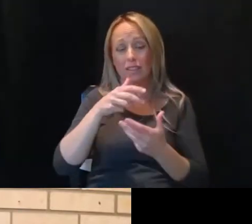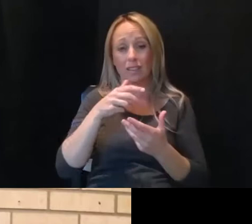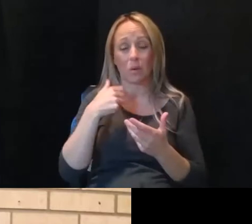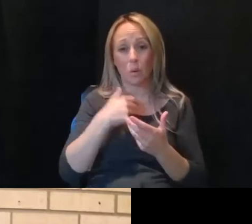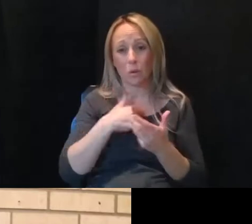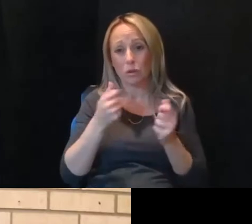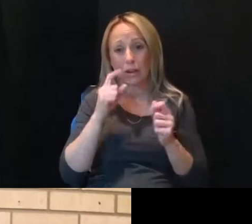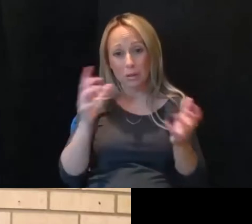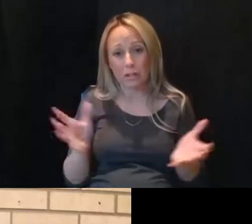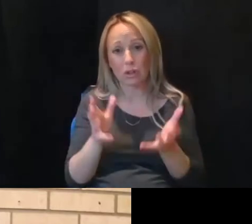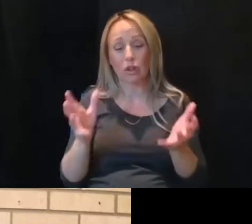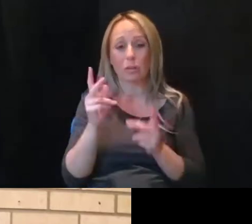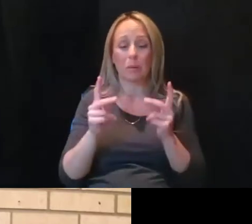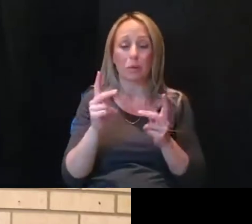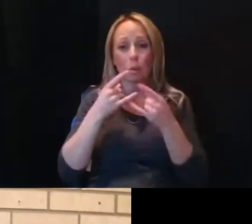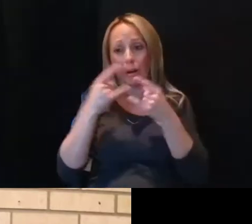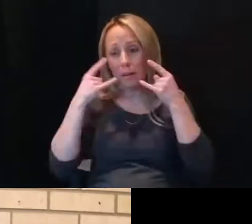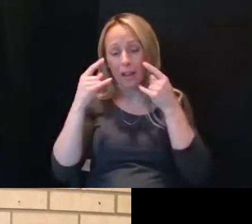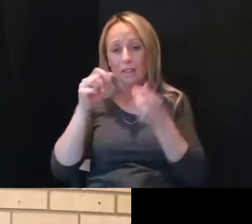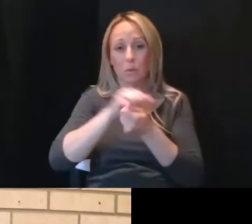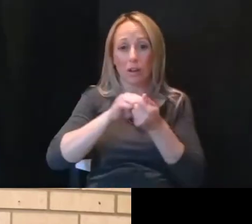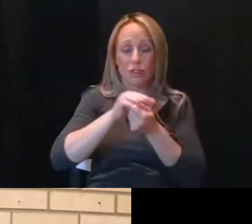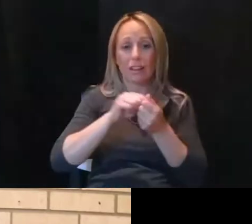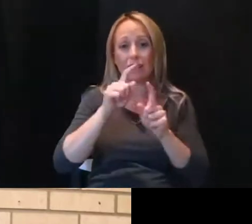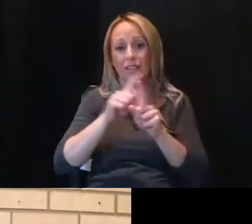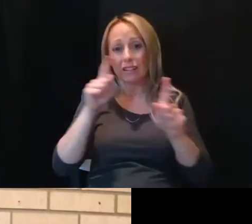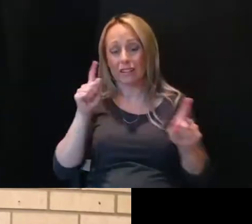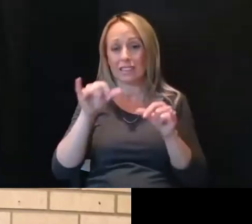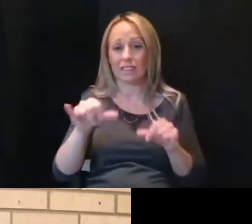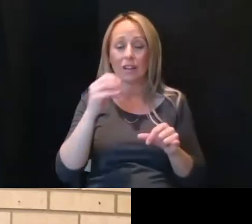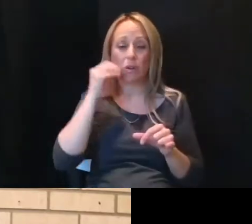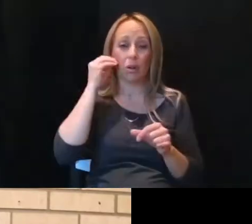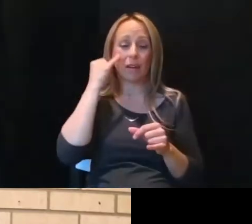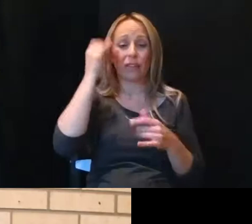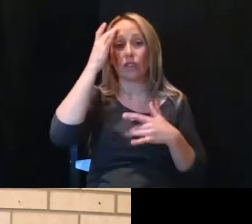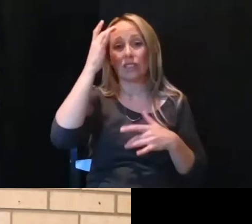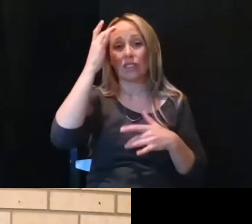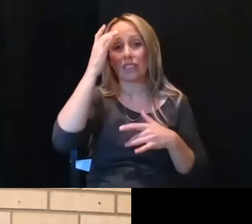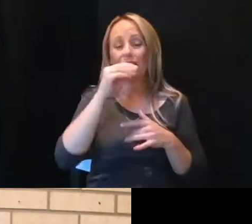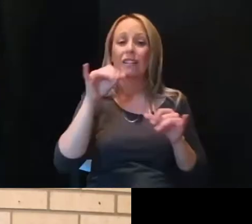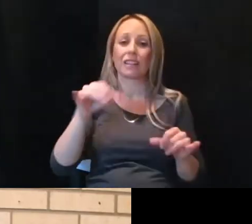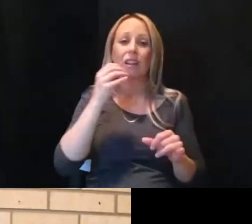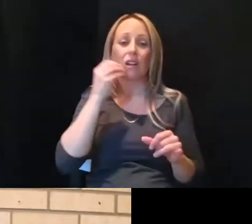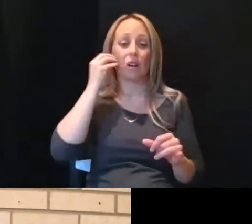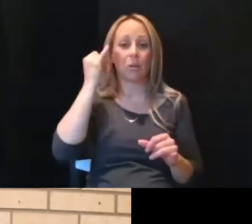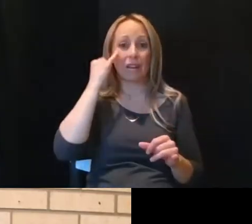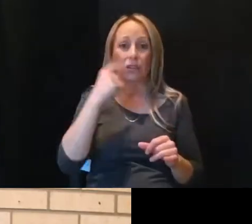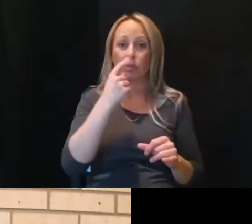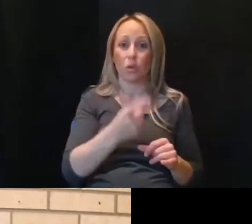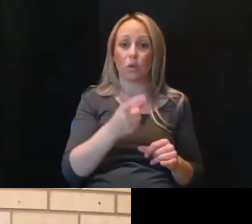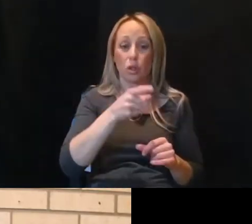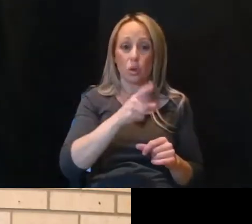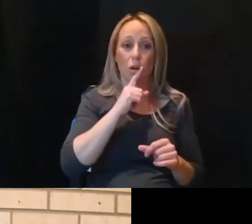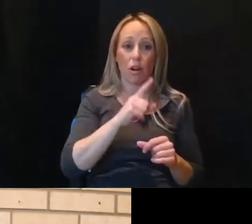their distance, wash their hands, stay home when you're sick, and stay home when you are told that you are a